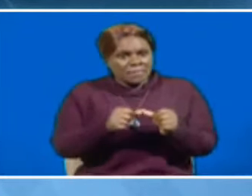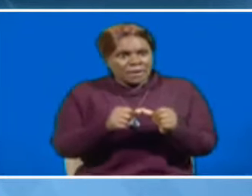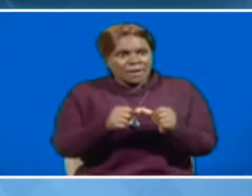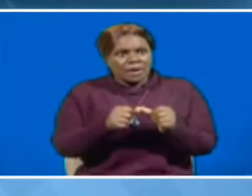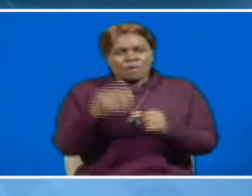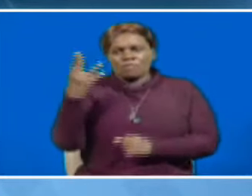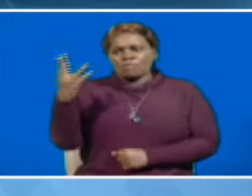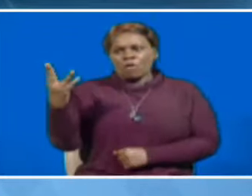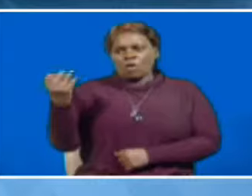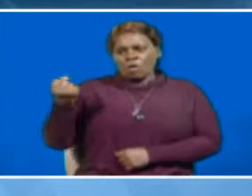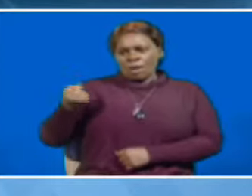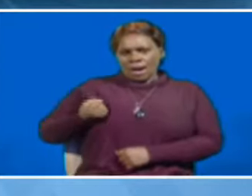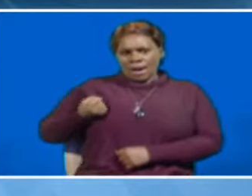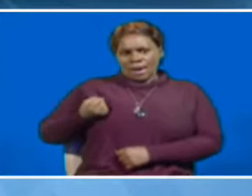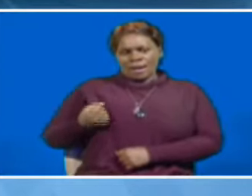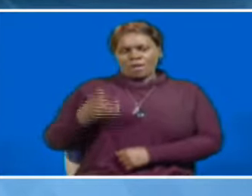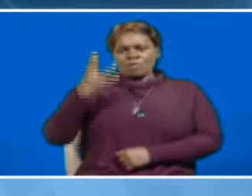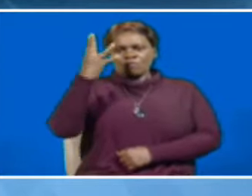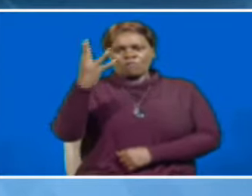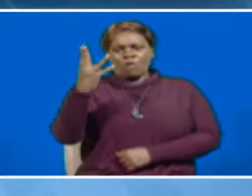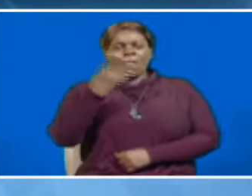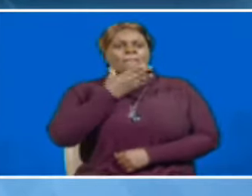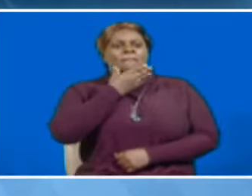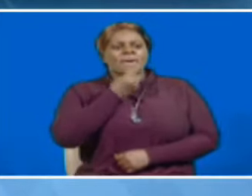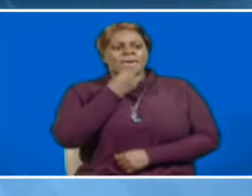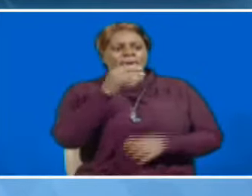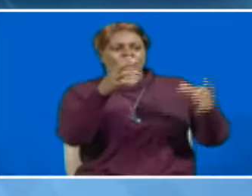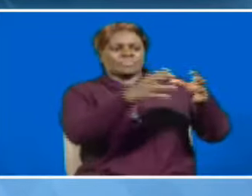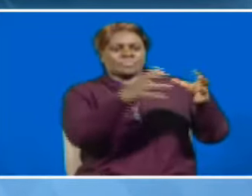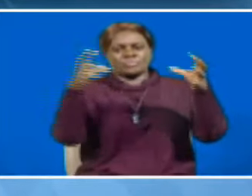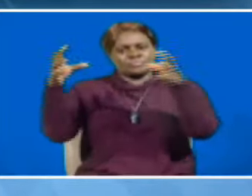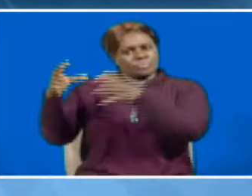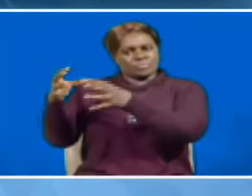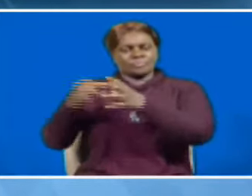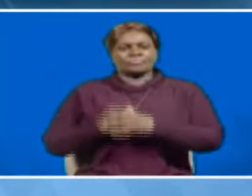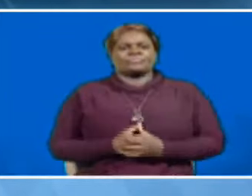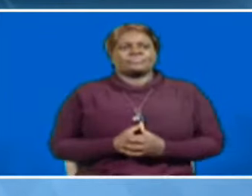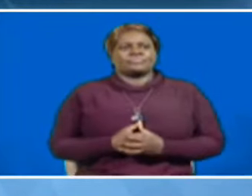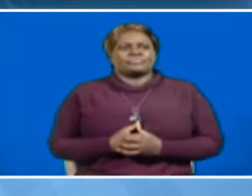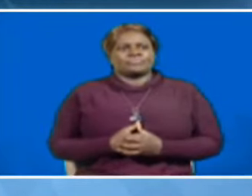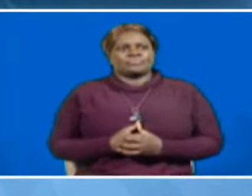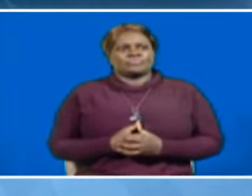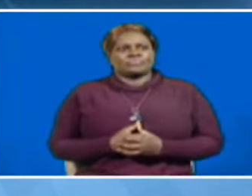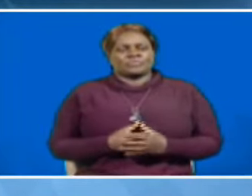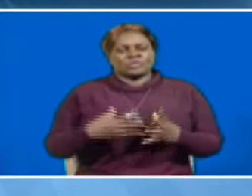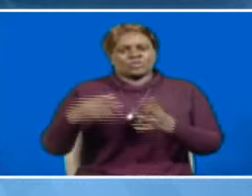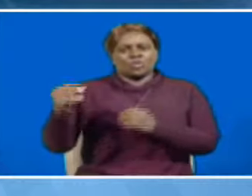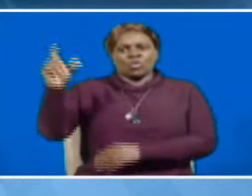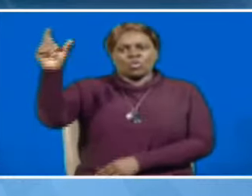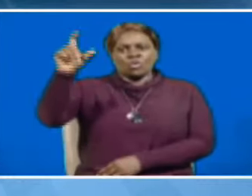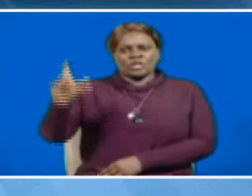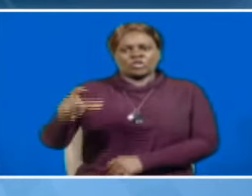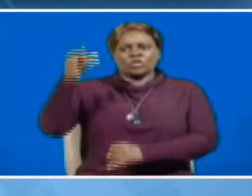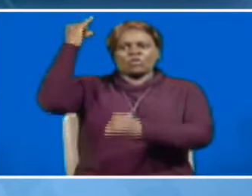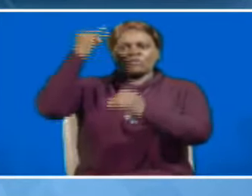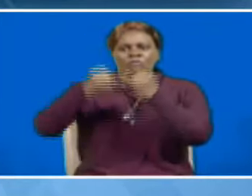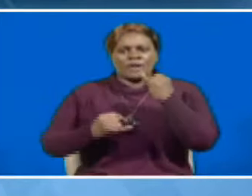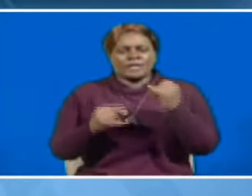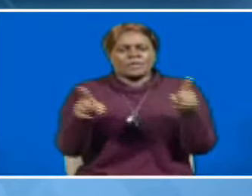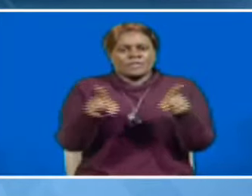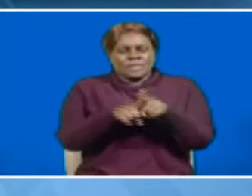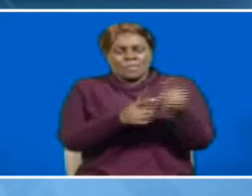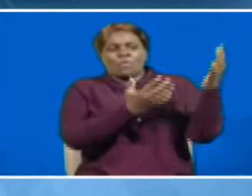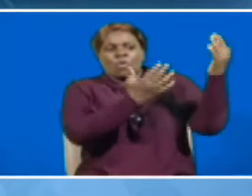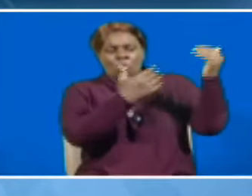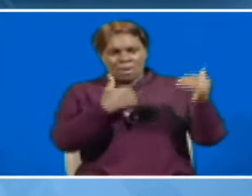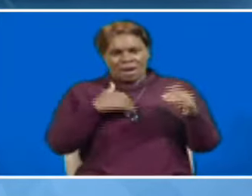four ladies teams Affair and also a four men's team Affair will go all out in the regional fin and they are